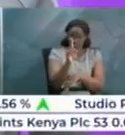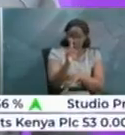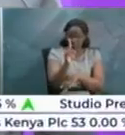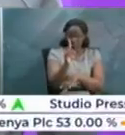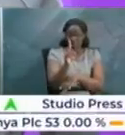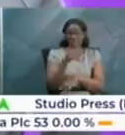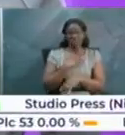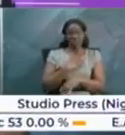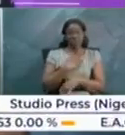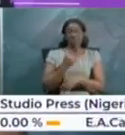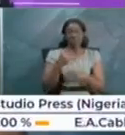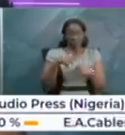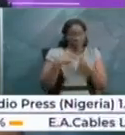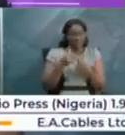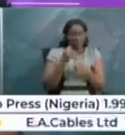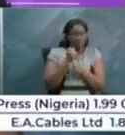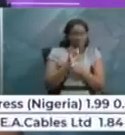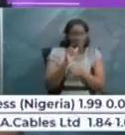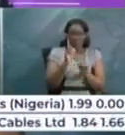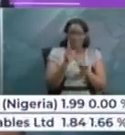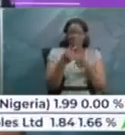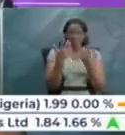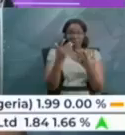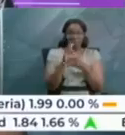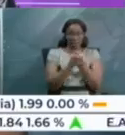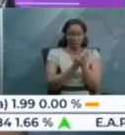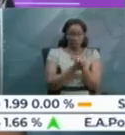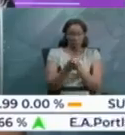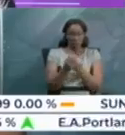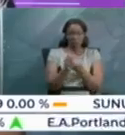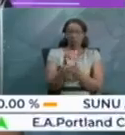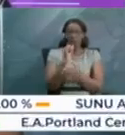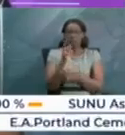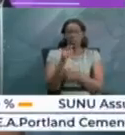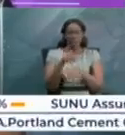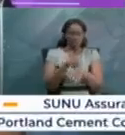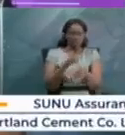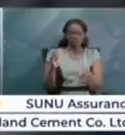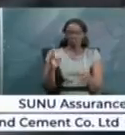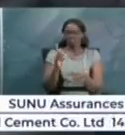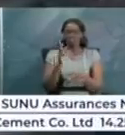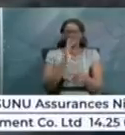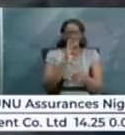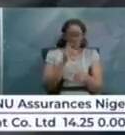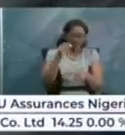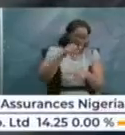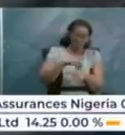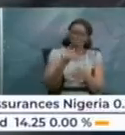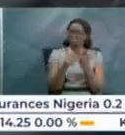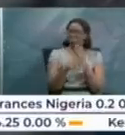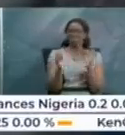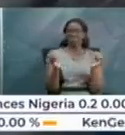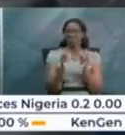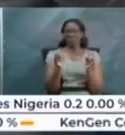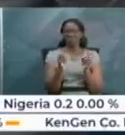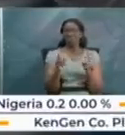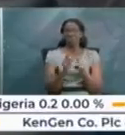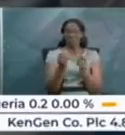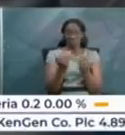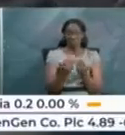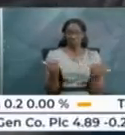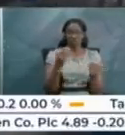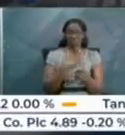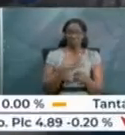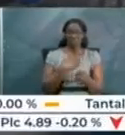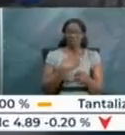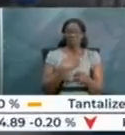I haven't done that, but I've actually washed my hands without having to take it off, and it's Okay. gotten water, etc, etc. My child has actually banged